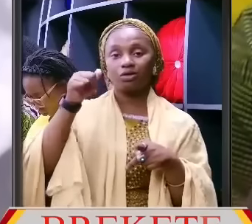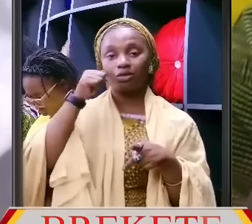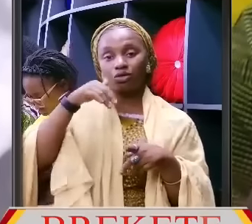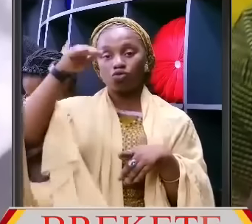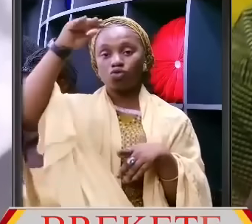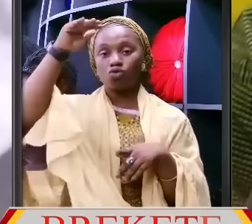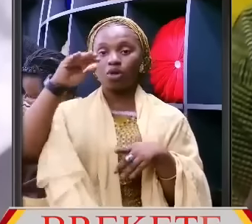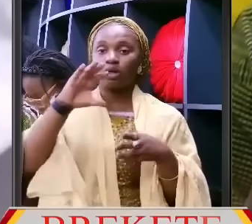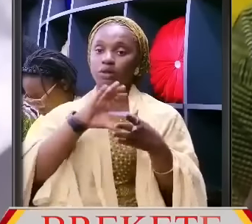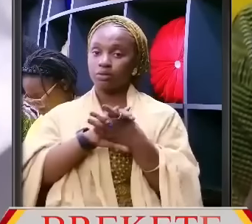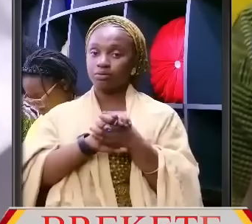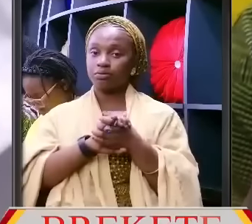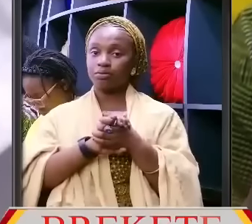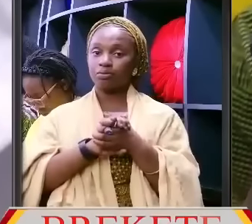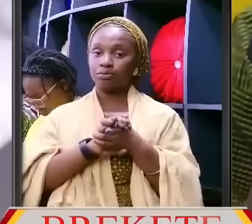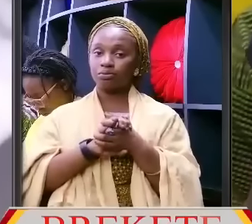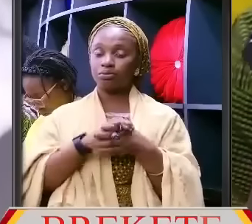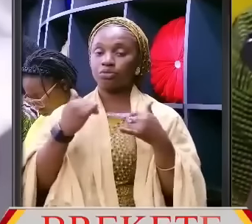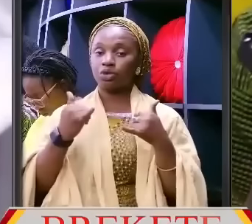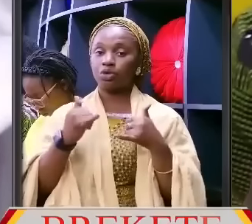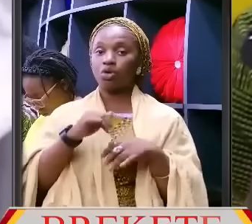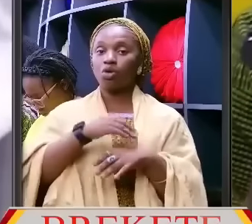This man would teach the call occupied everywhere.